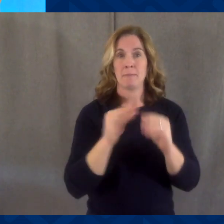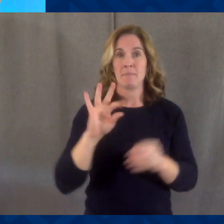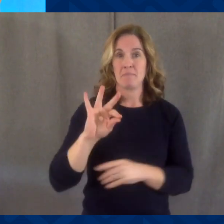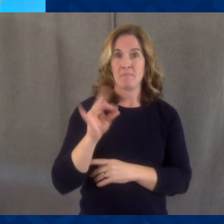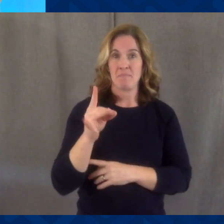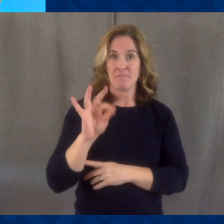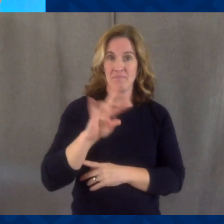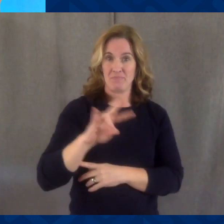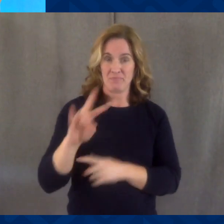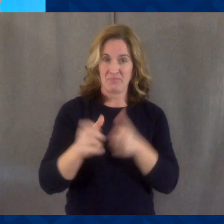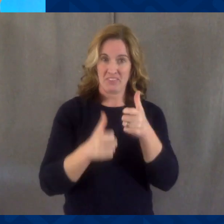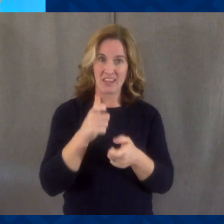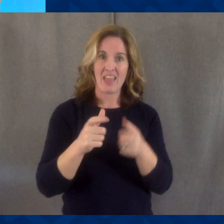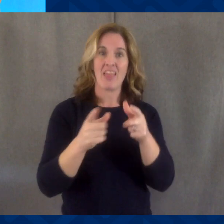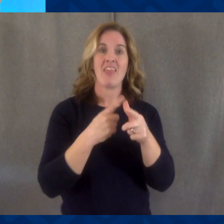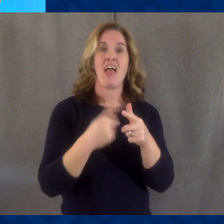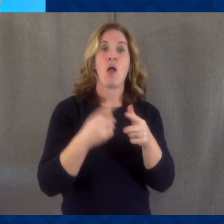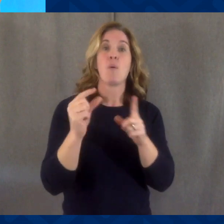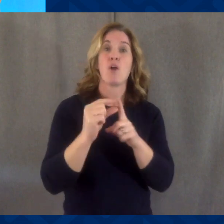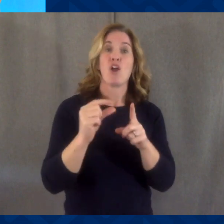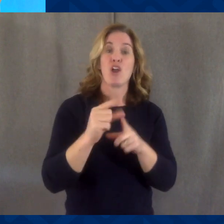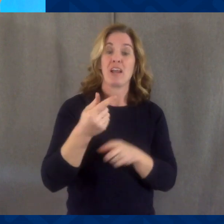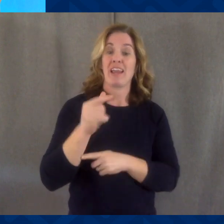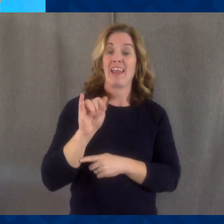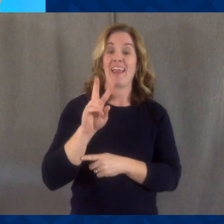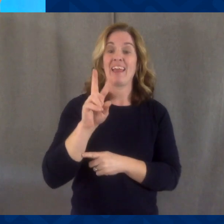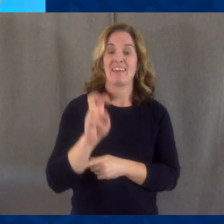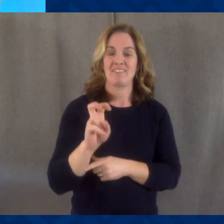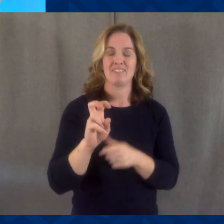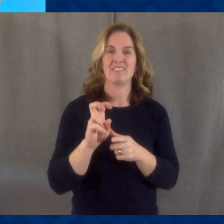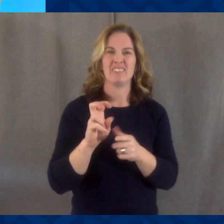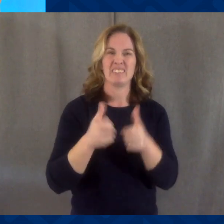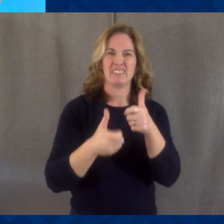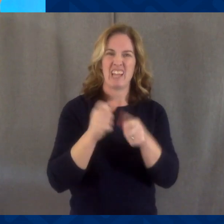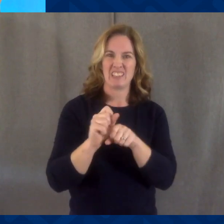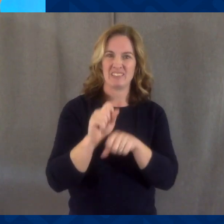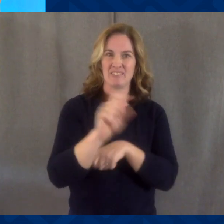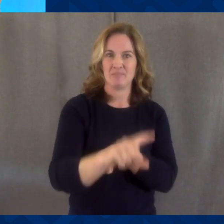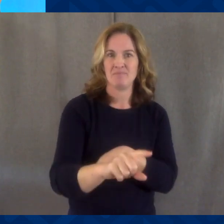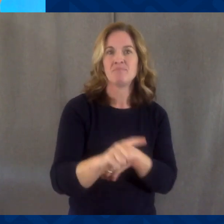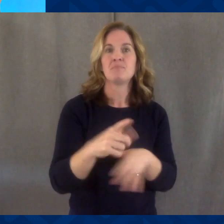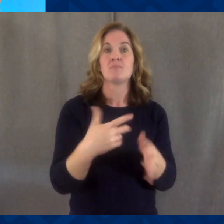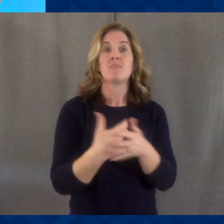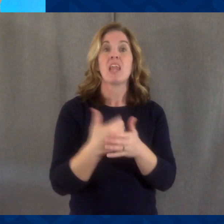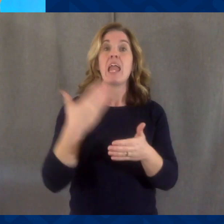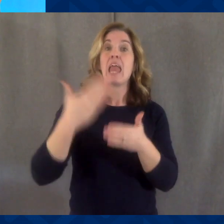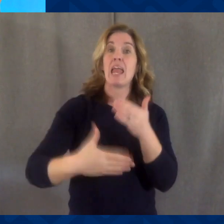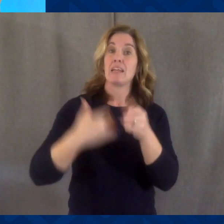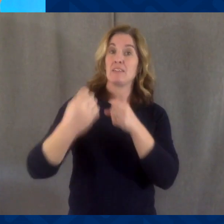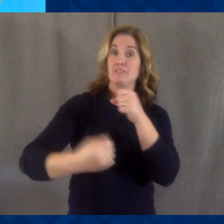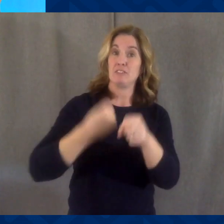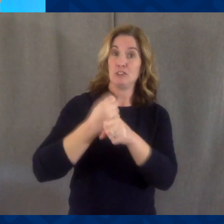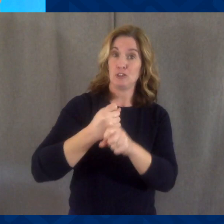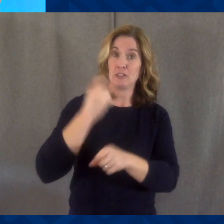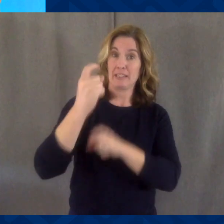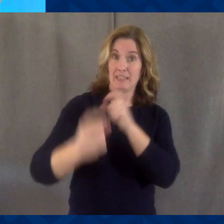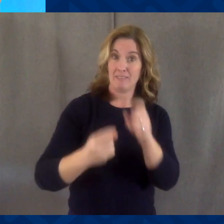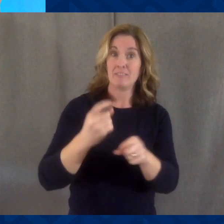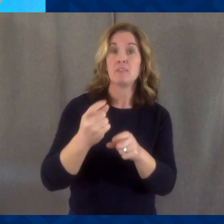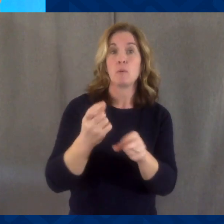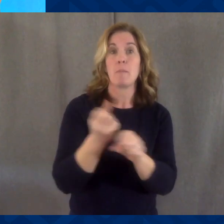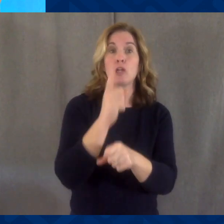98977. And just a reminder, for the end of year giving, if you want to be able to make sure that you have that in, so we receive it, and then it's